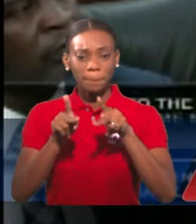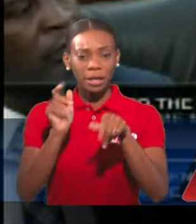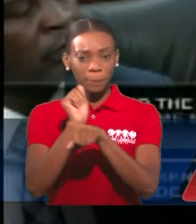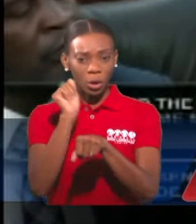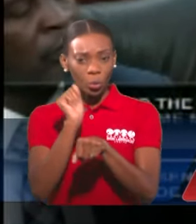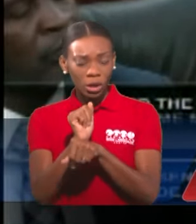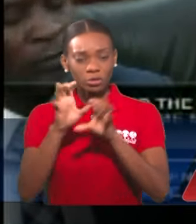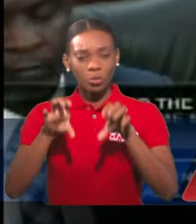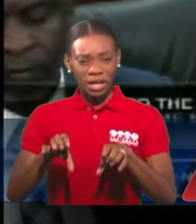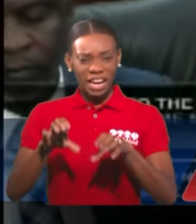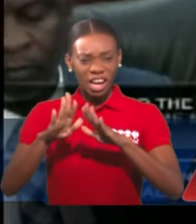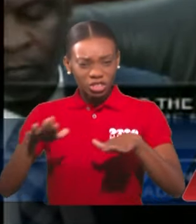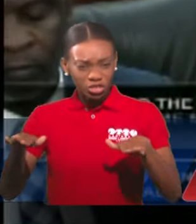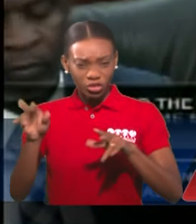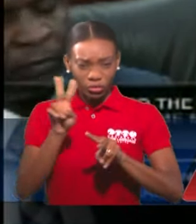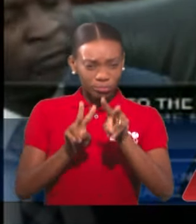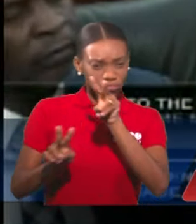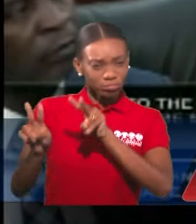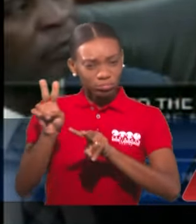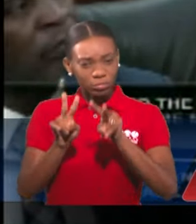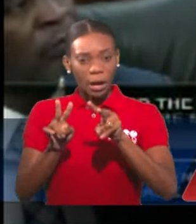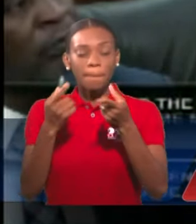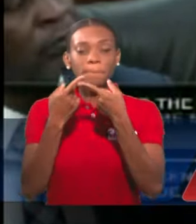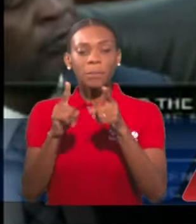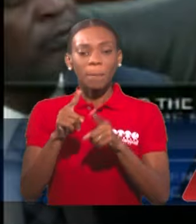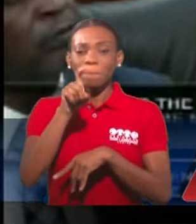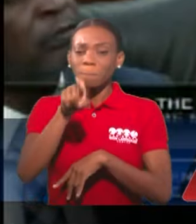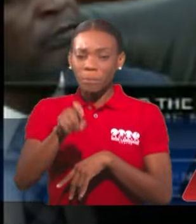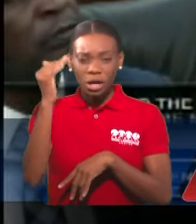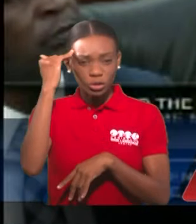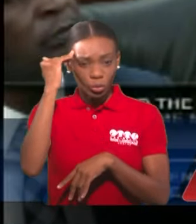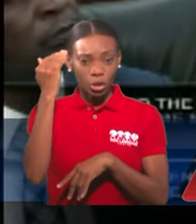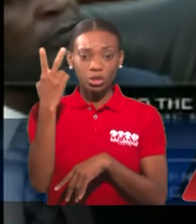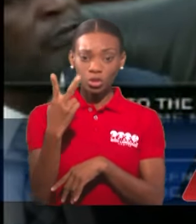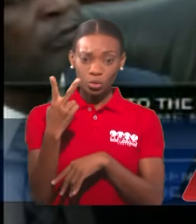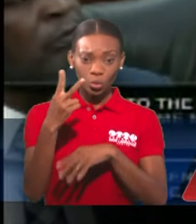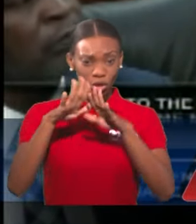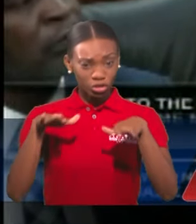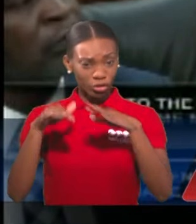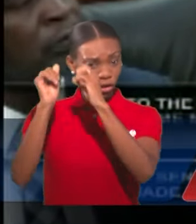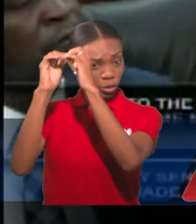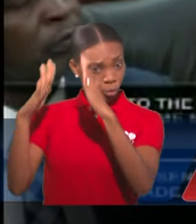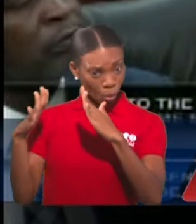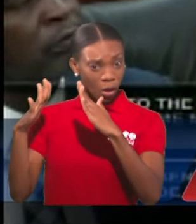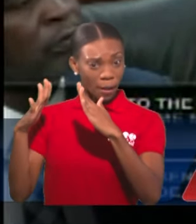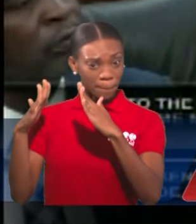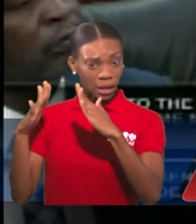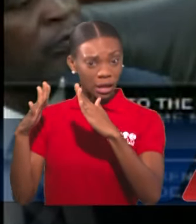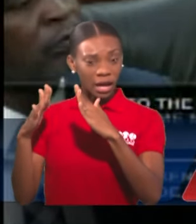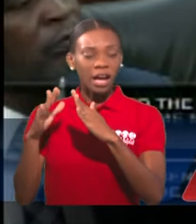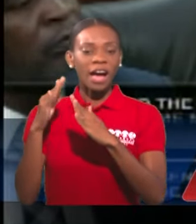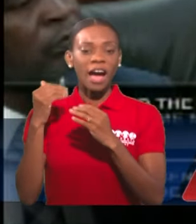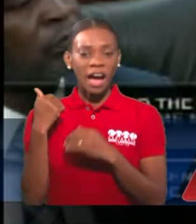of the children. It should be noted that two children's homes have been specifically